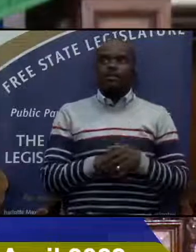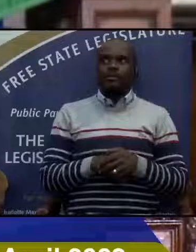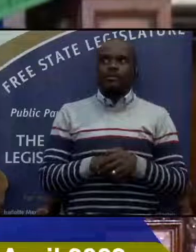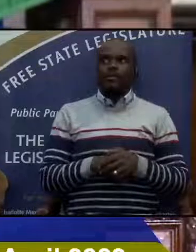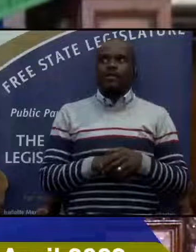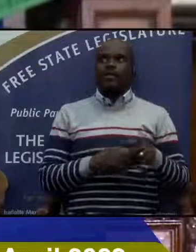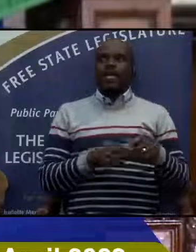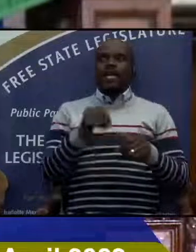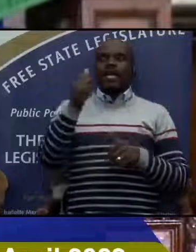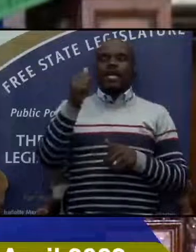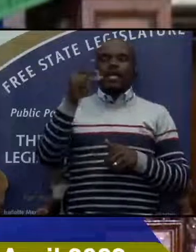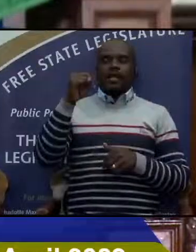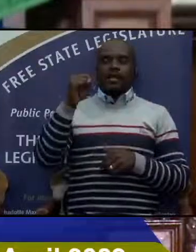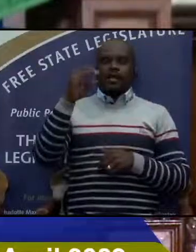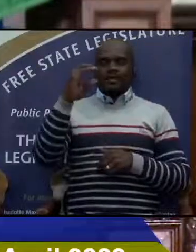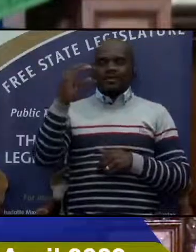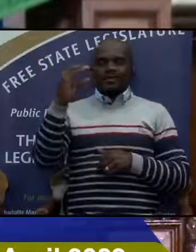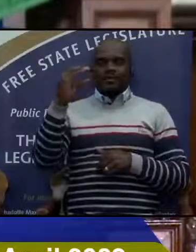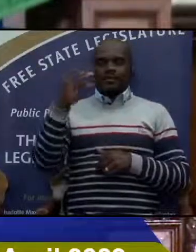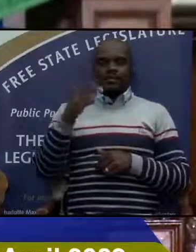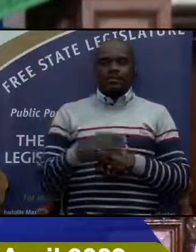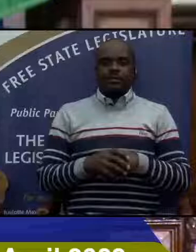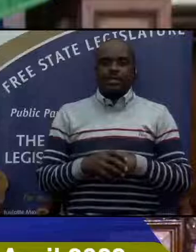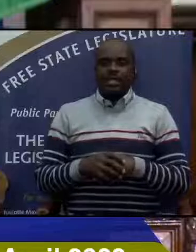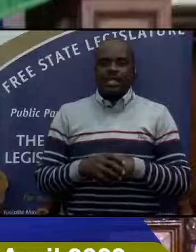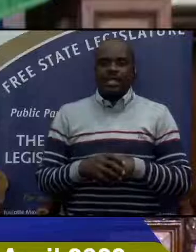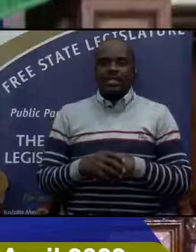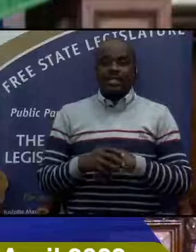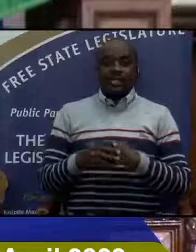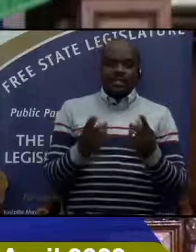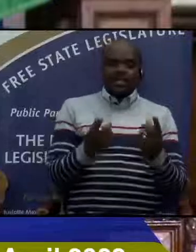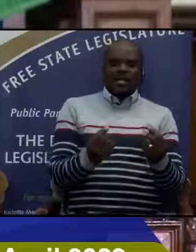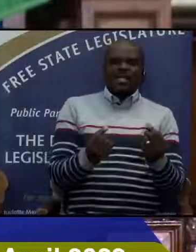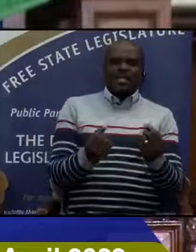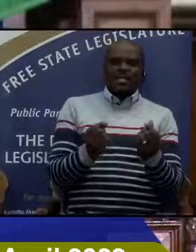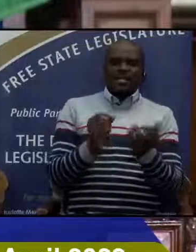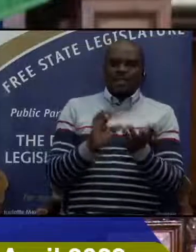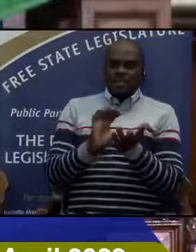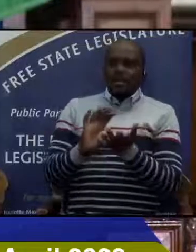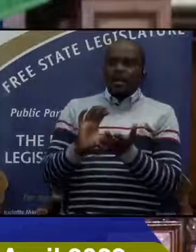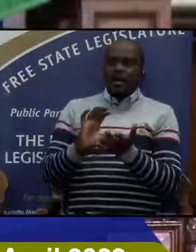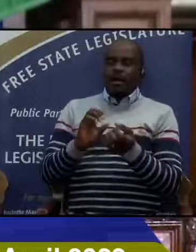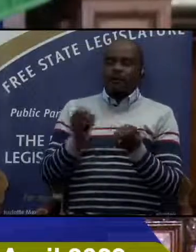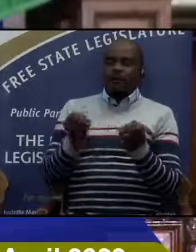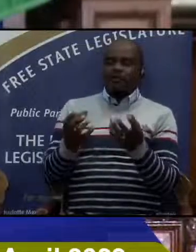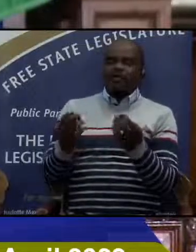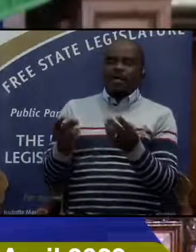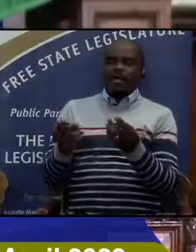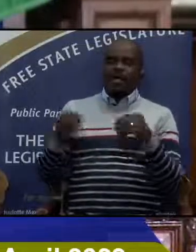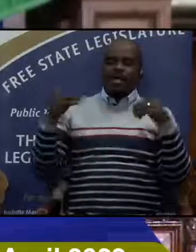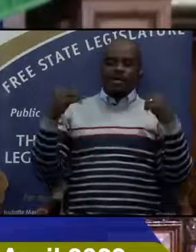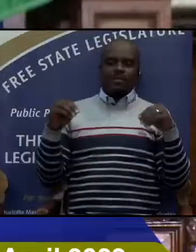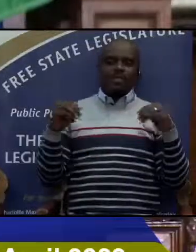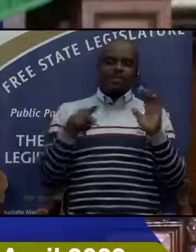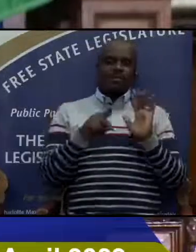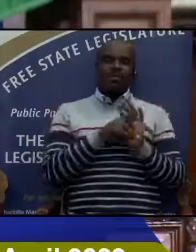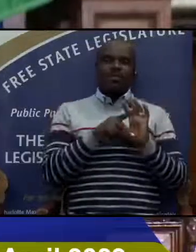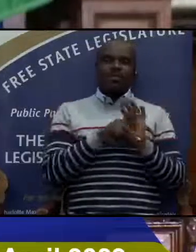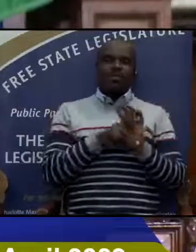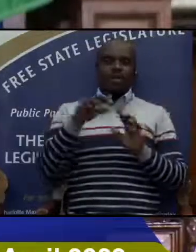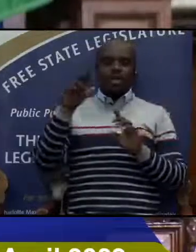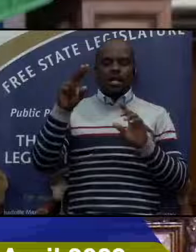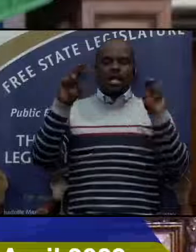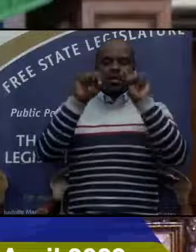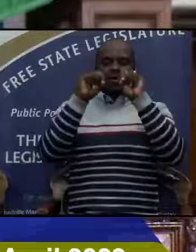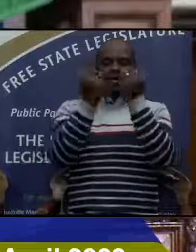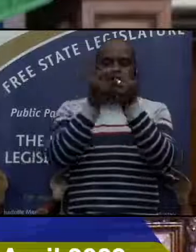provincial government to submit the necessary business plans to the national government, then to ridicule the DA's